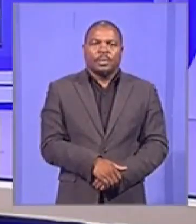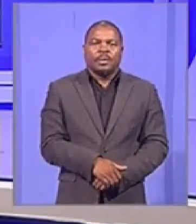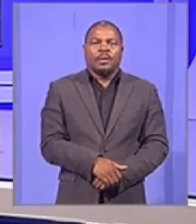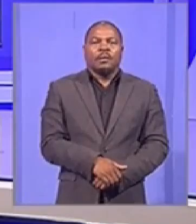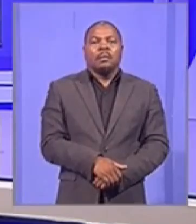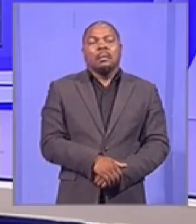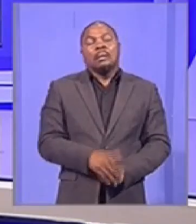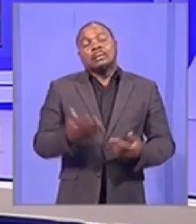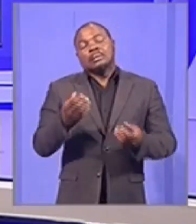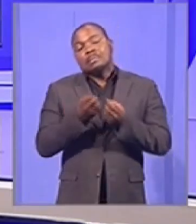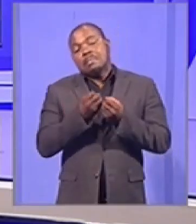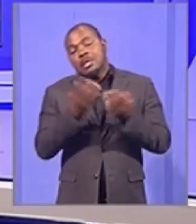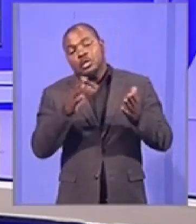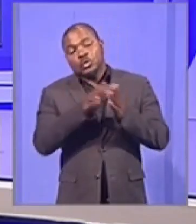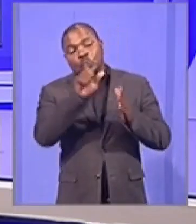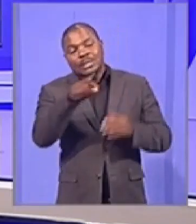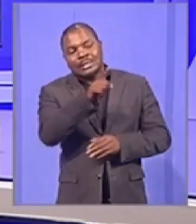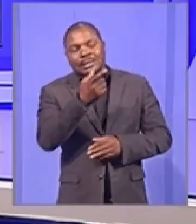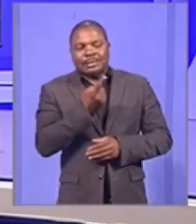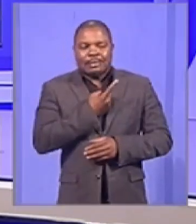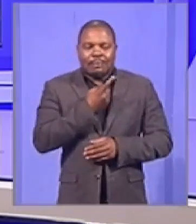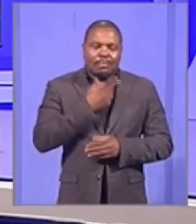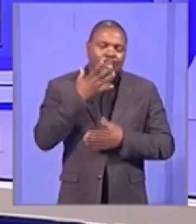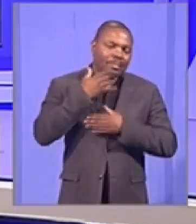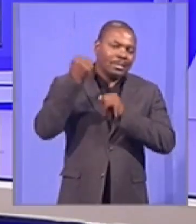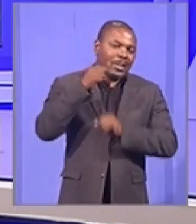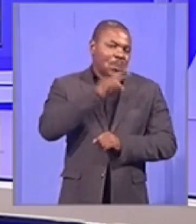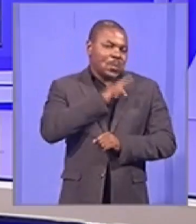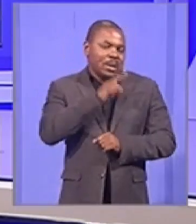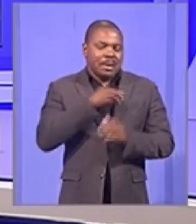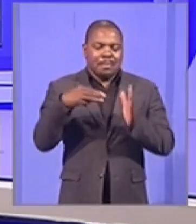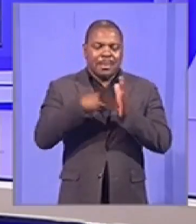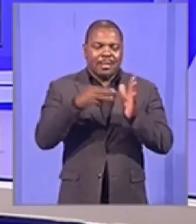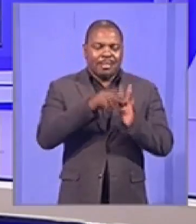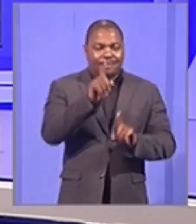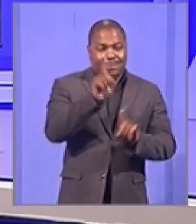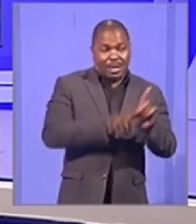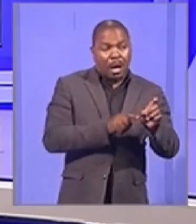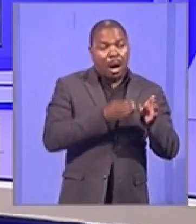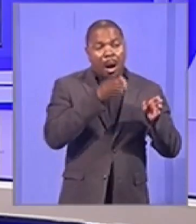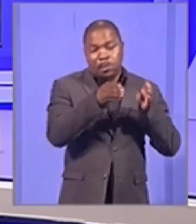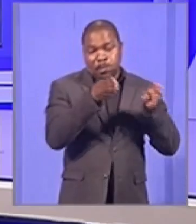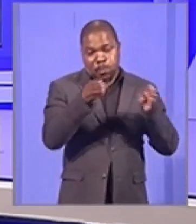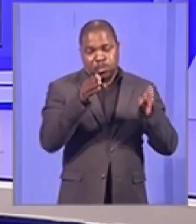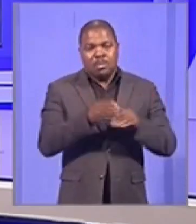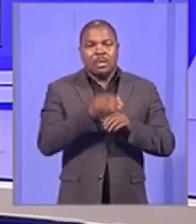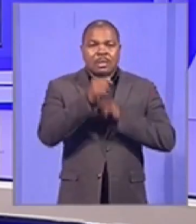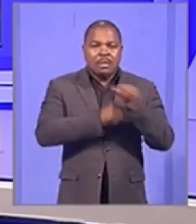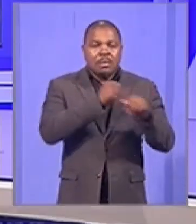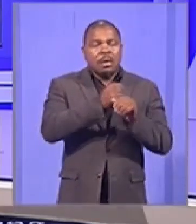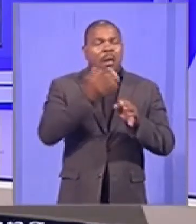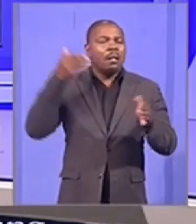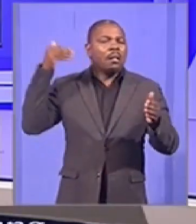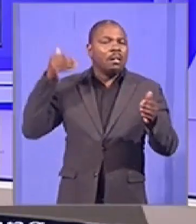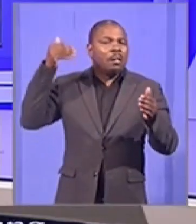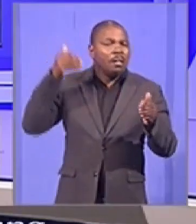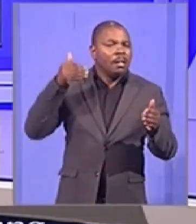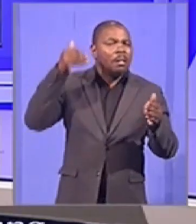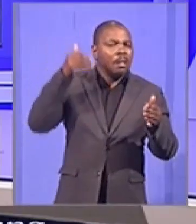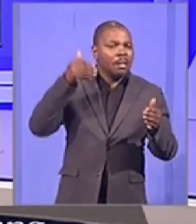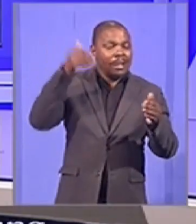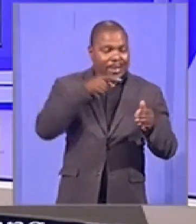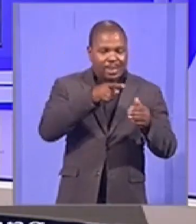Dipego tsa go ipolaya ga barutwana morago ga go sa dire sentle mo dipholong tsa matriki mo dingwageng tse di sa tswang go feta